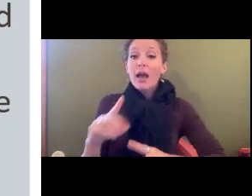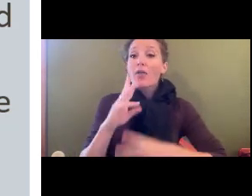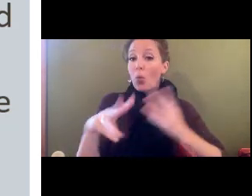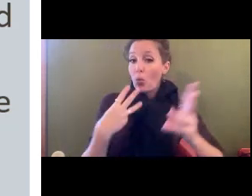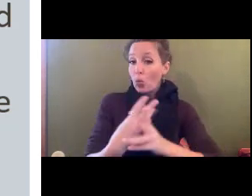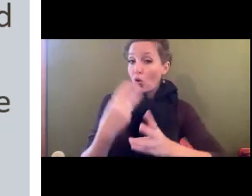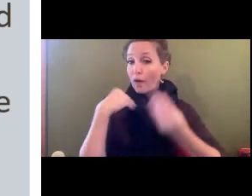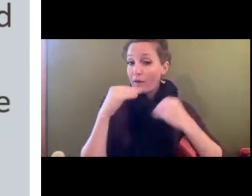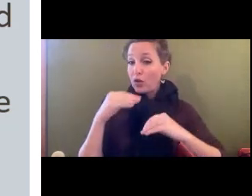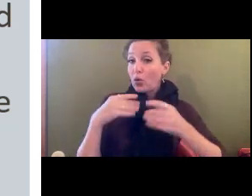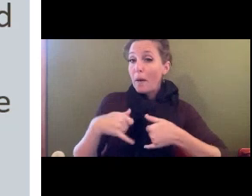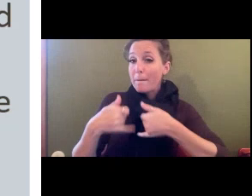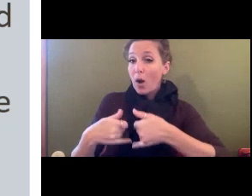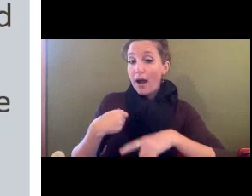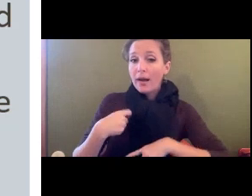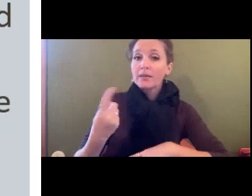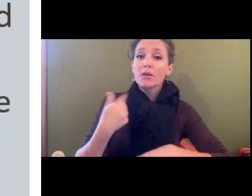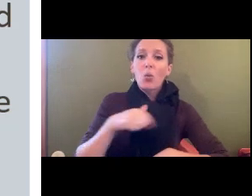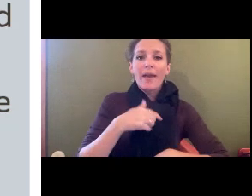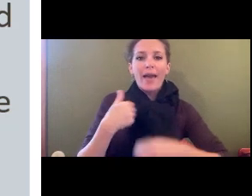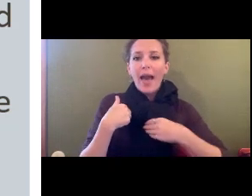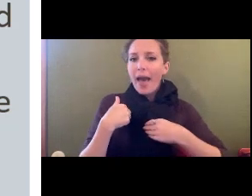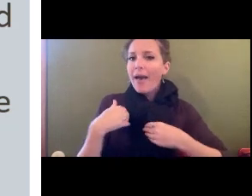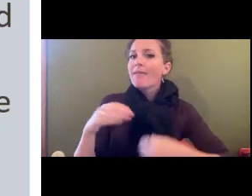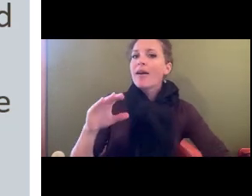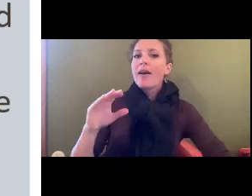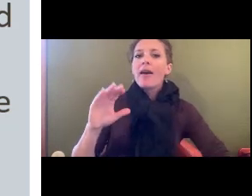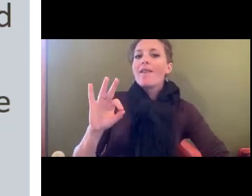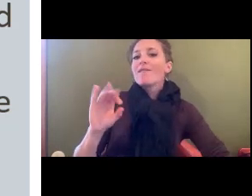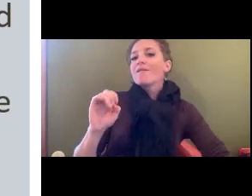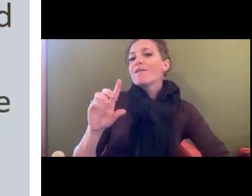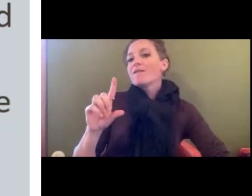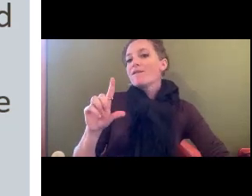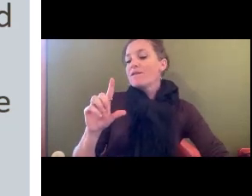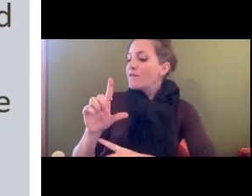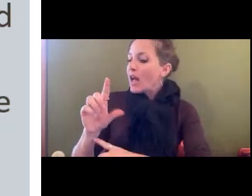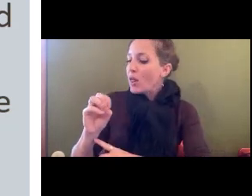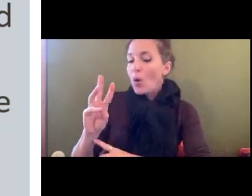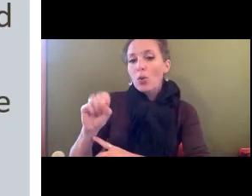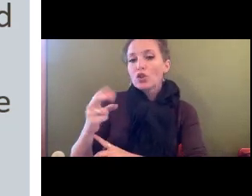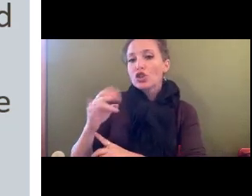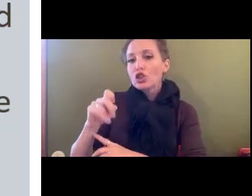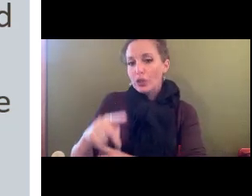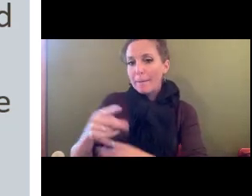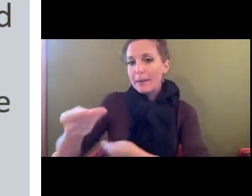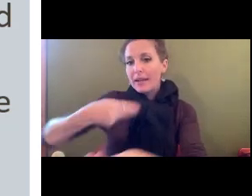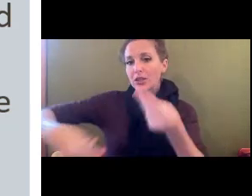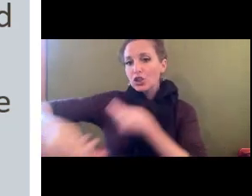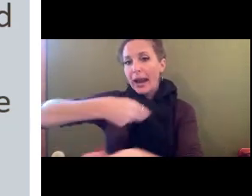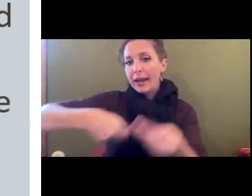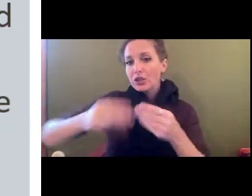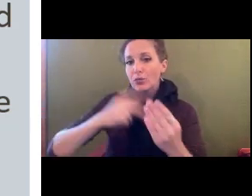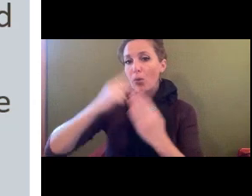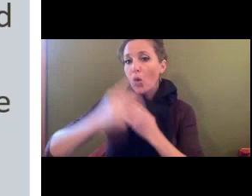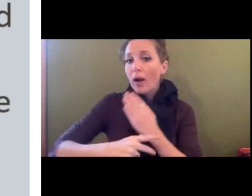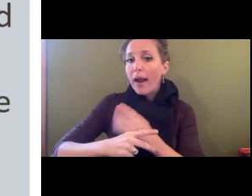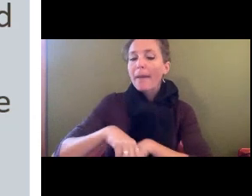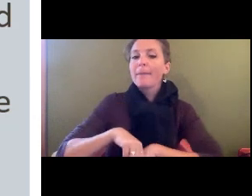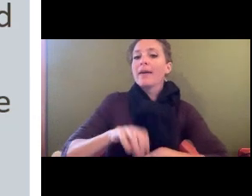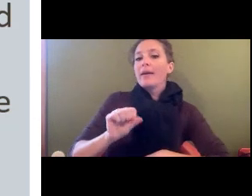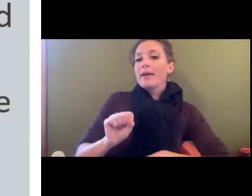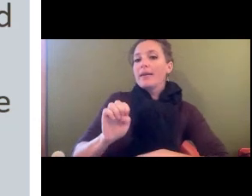have fellowship and exchange programs that have focused on women in agriculture. Our Cochrane Fellowship Program had programs focused on